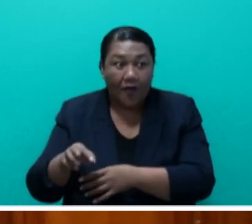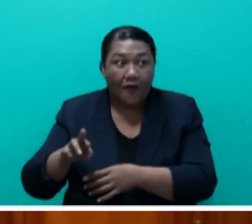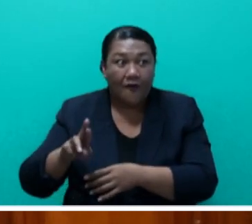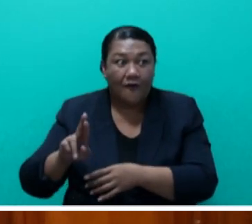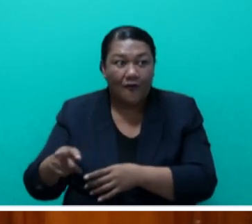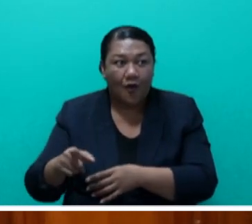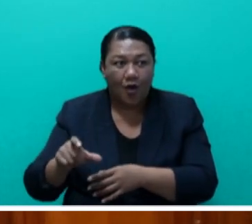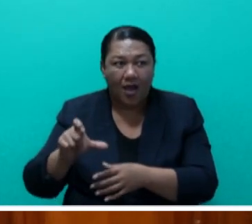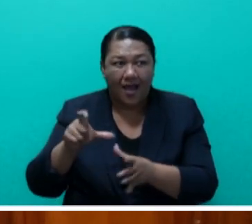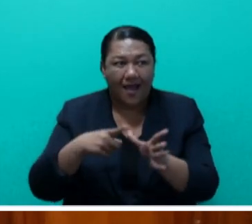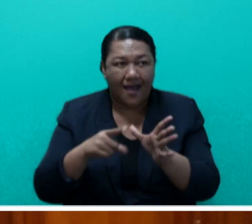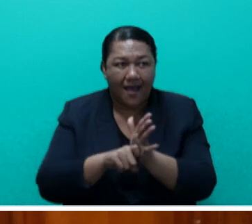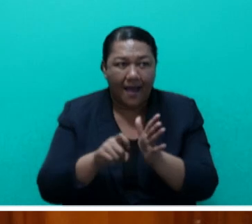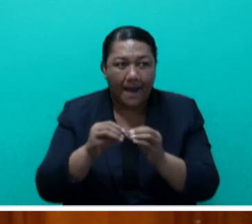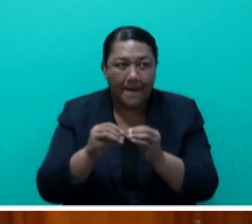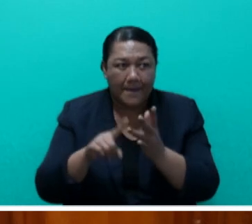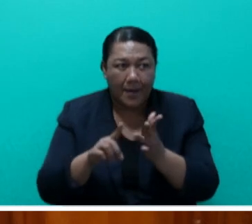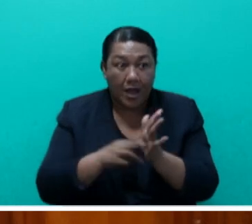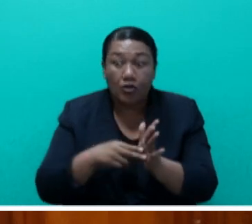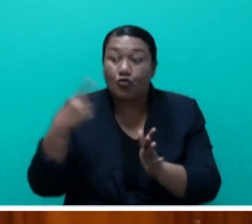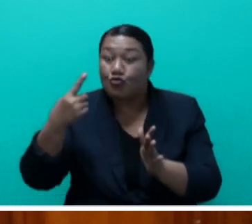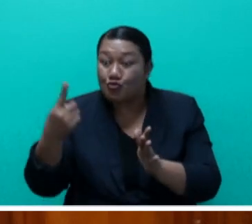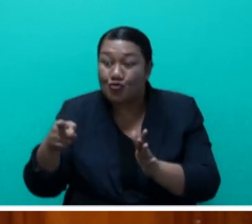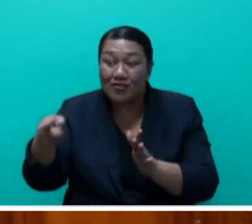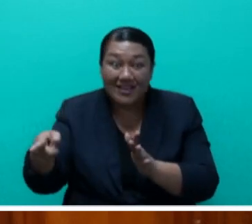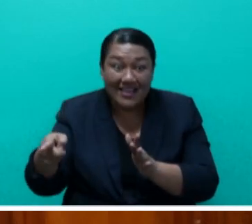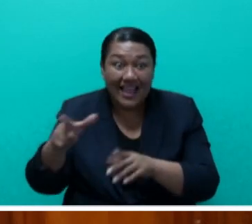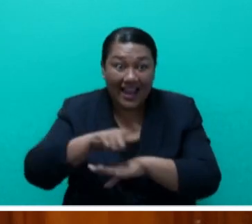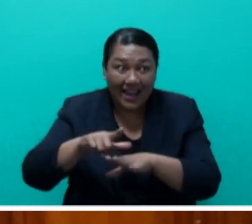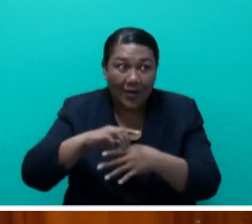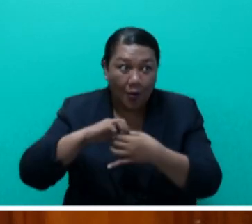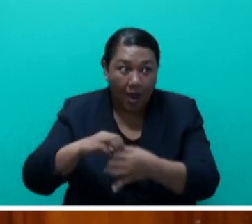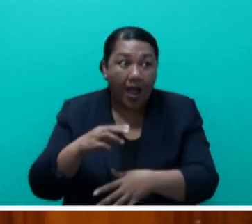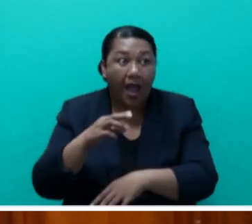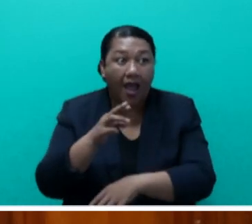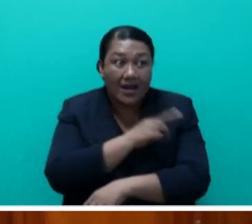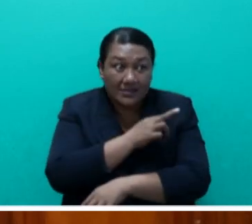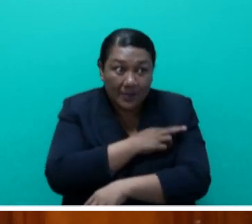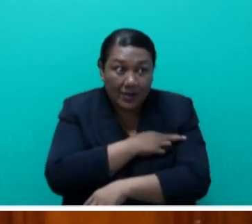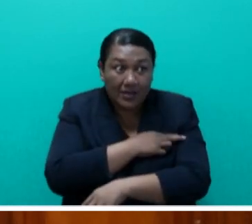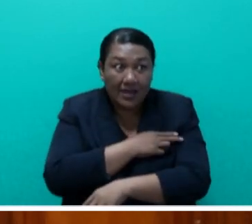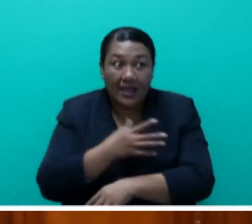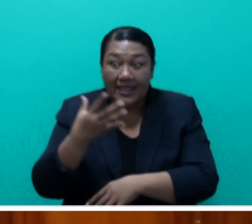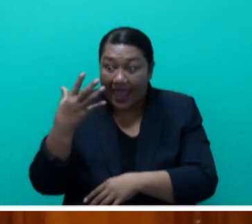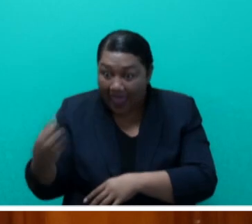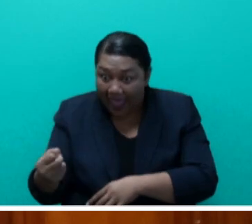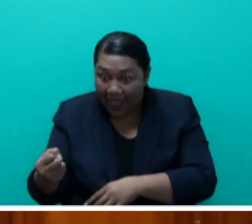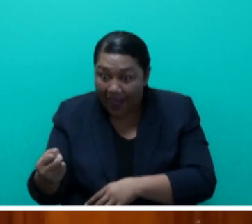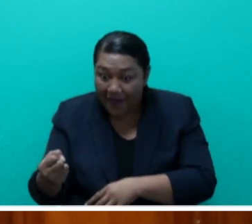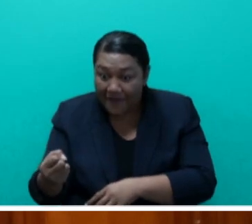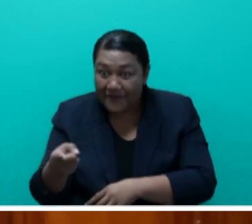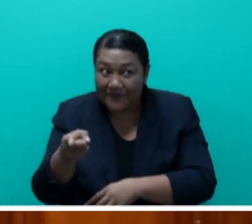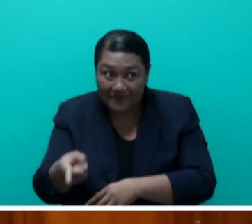that the landowners or whoever it is that is responsible for that are aware that they actually have an asset that they can